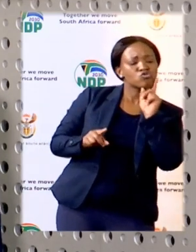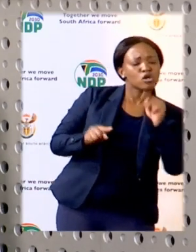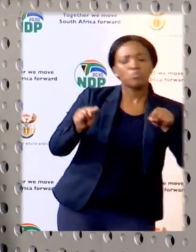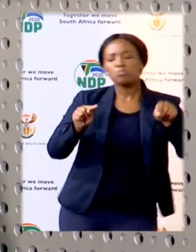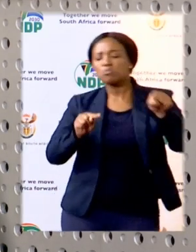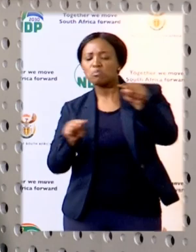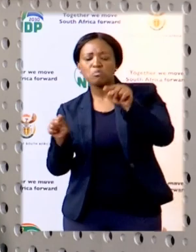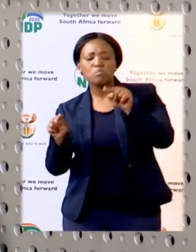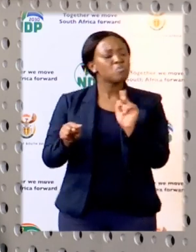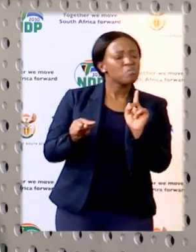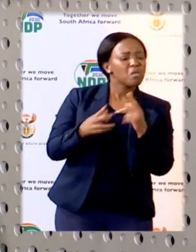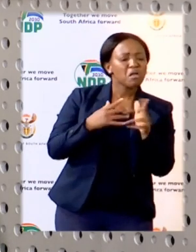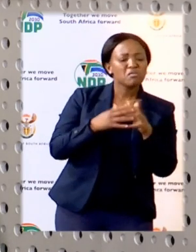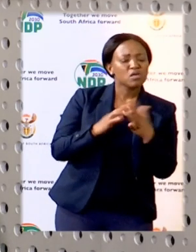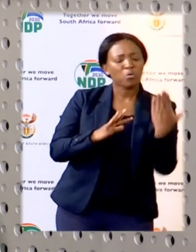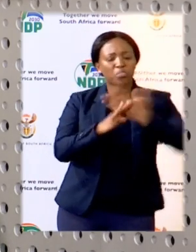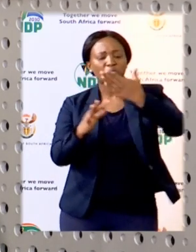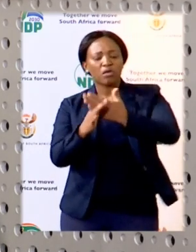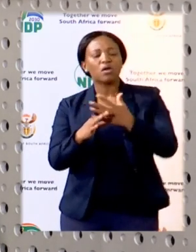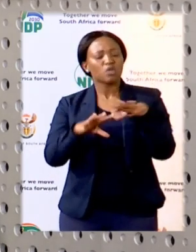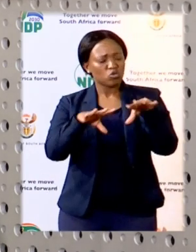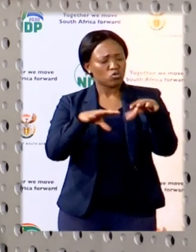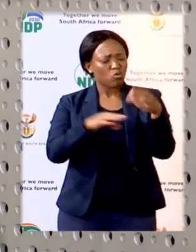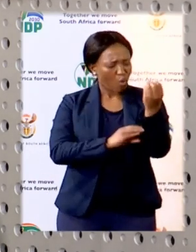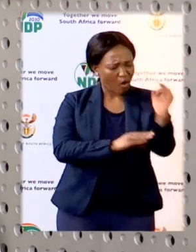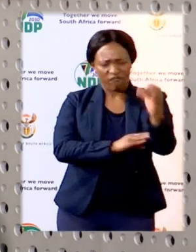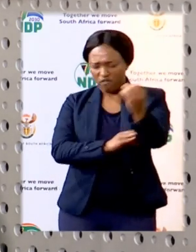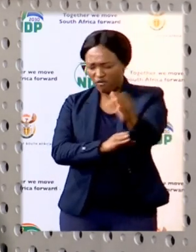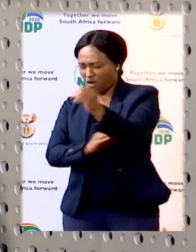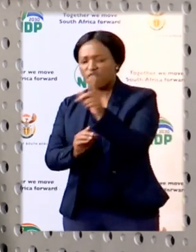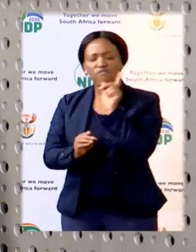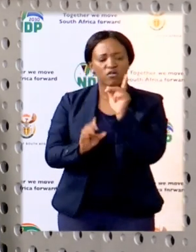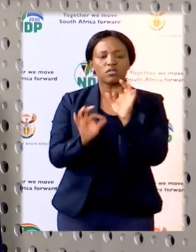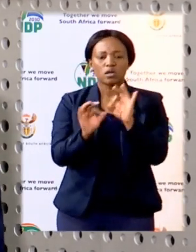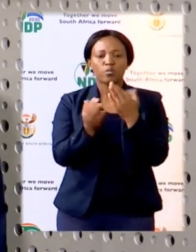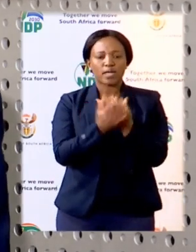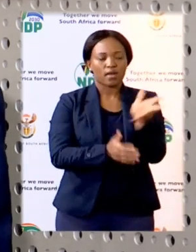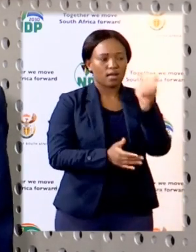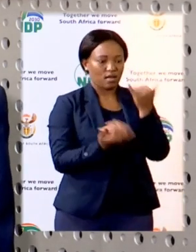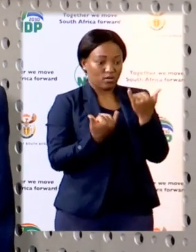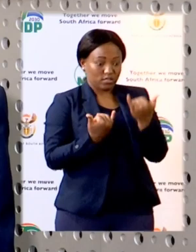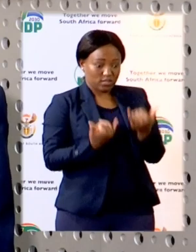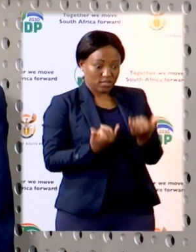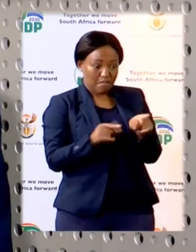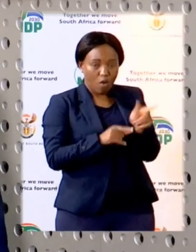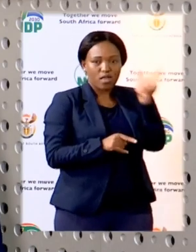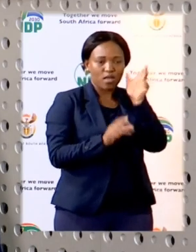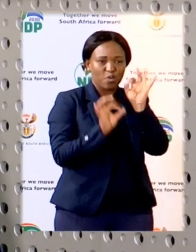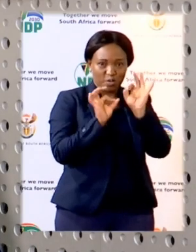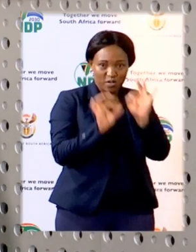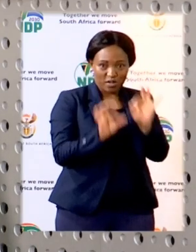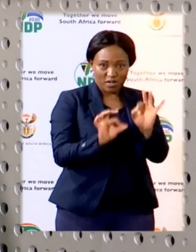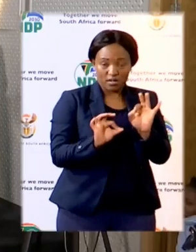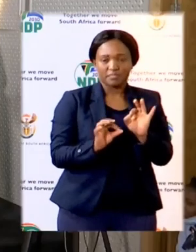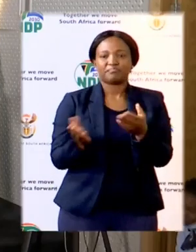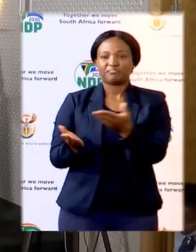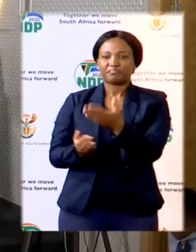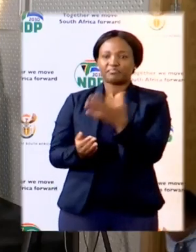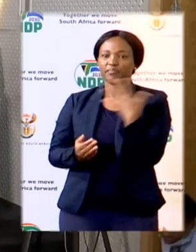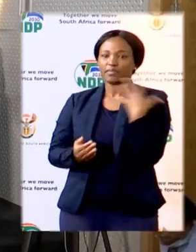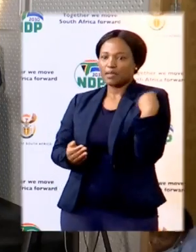our communication with you, and shut that off so that we can hear you as clearly as we have done now. Minister.